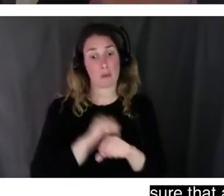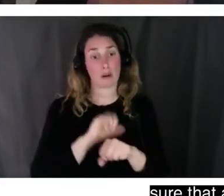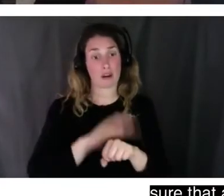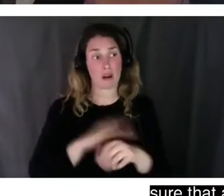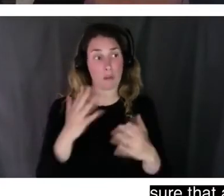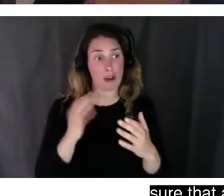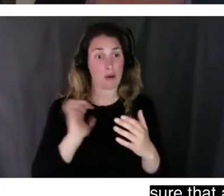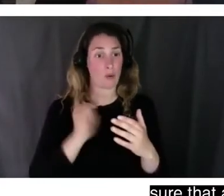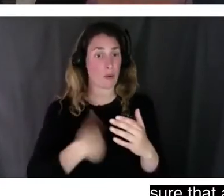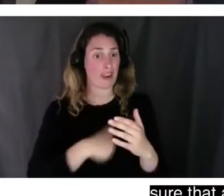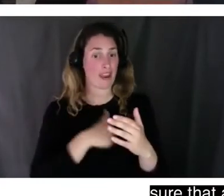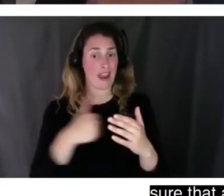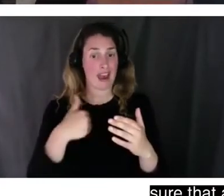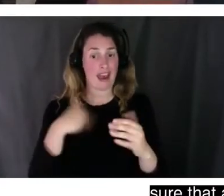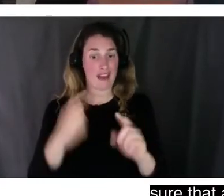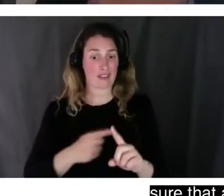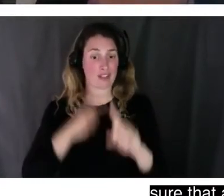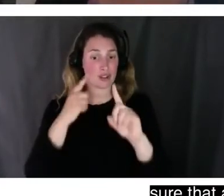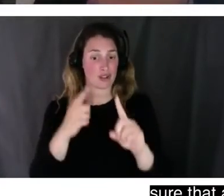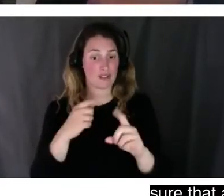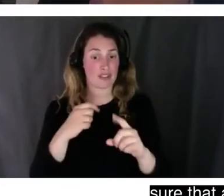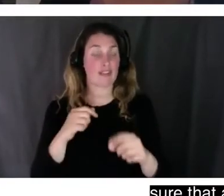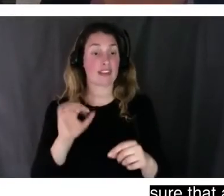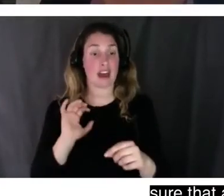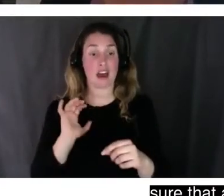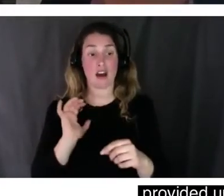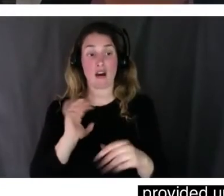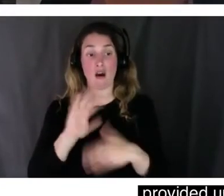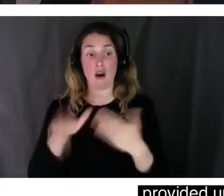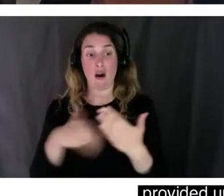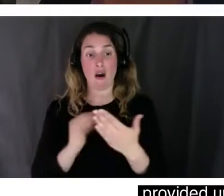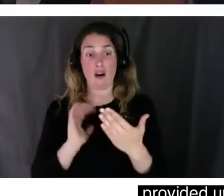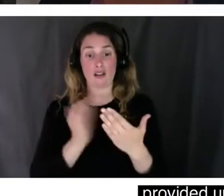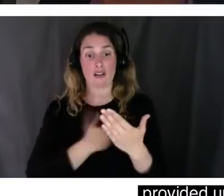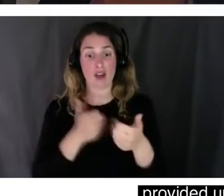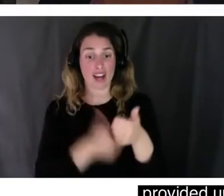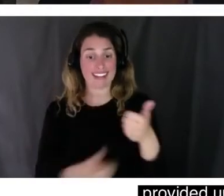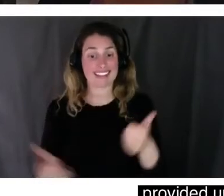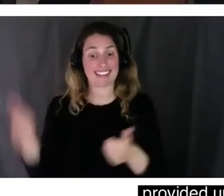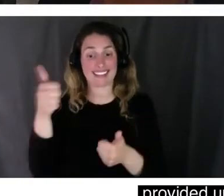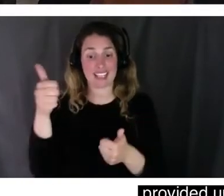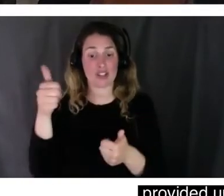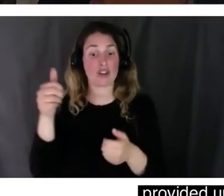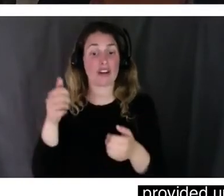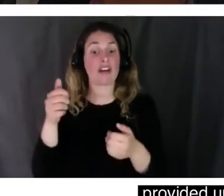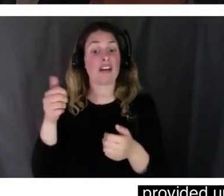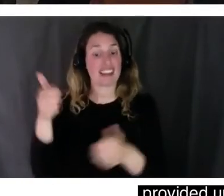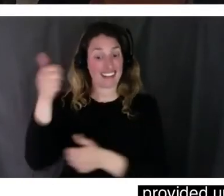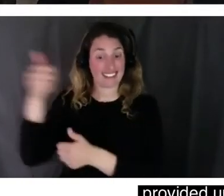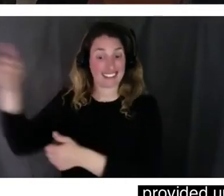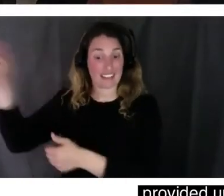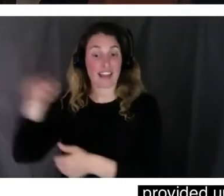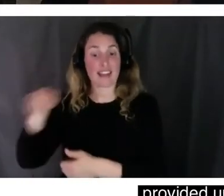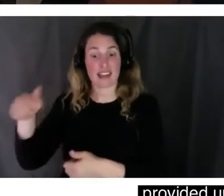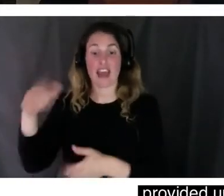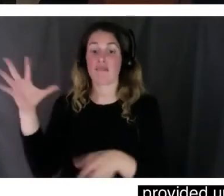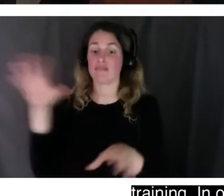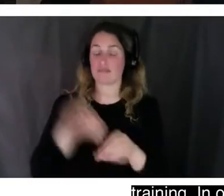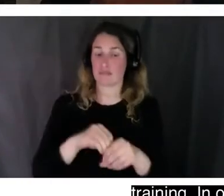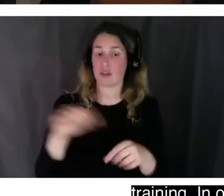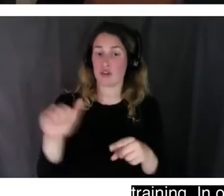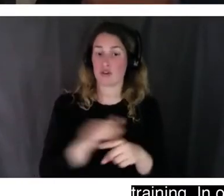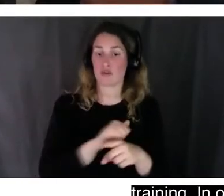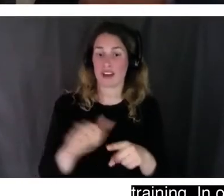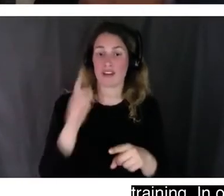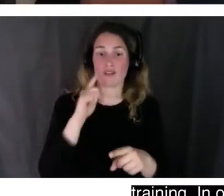of our senior executives are provided unconscious bias and anti-racism training.